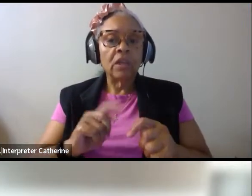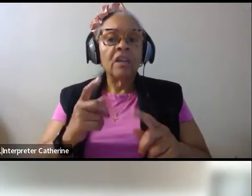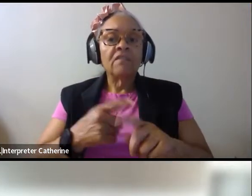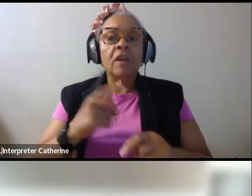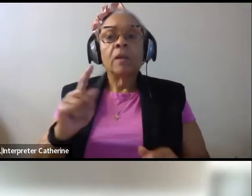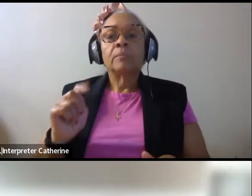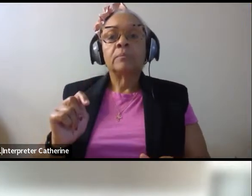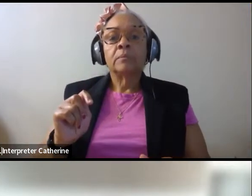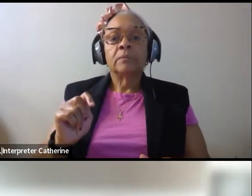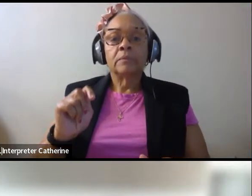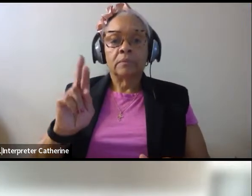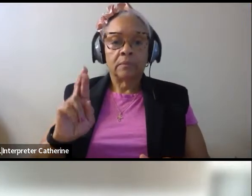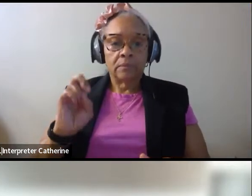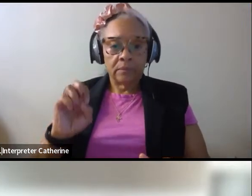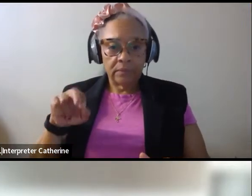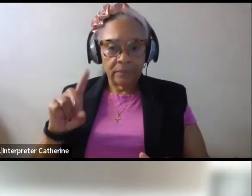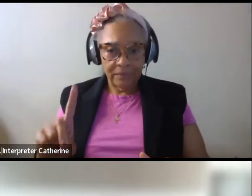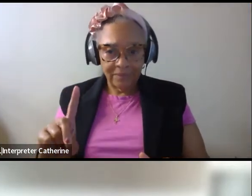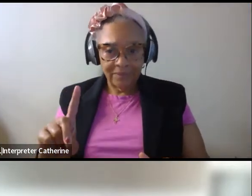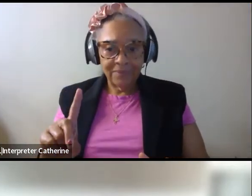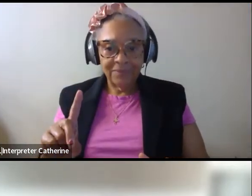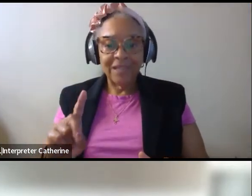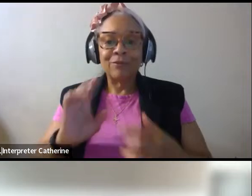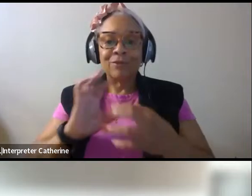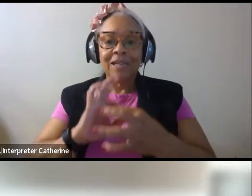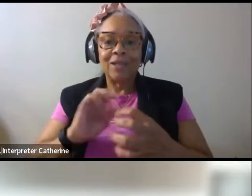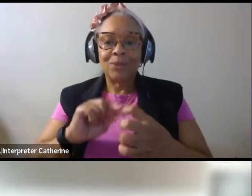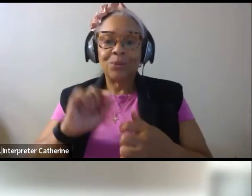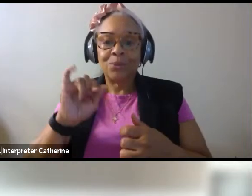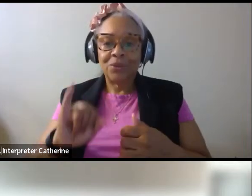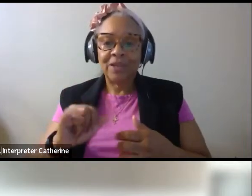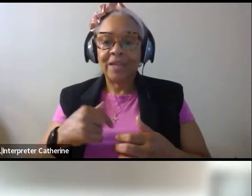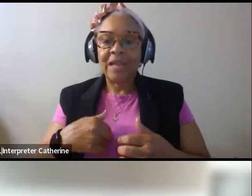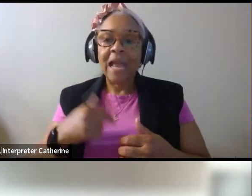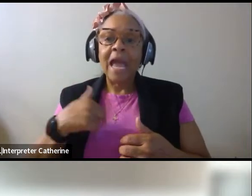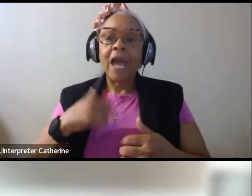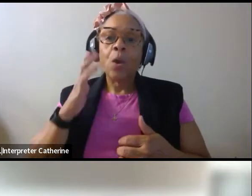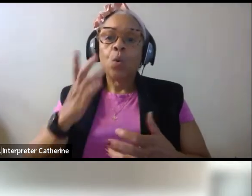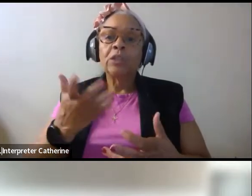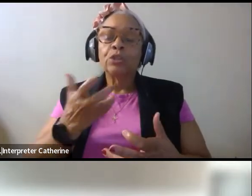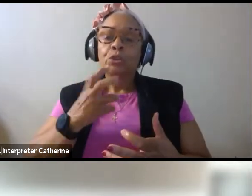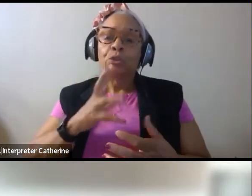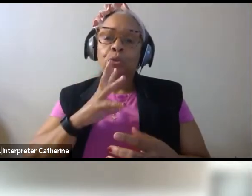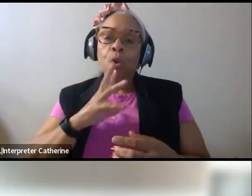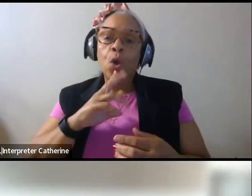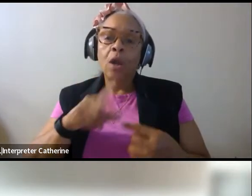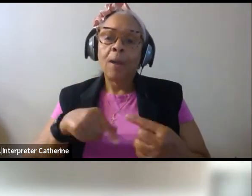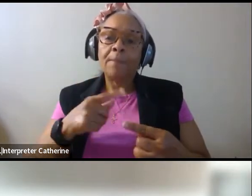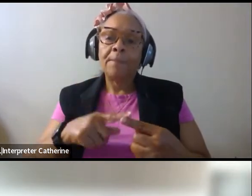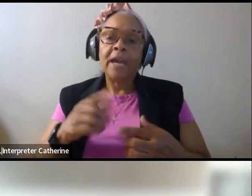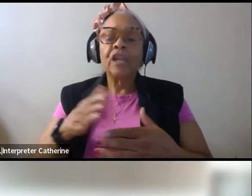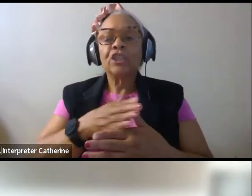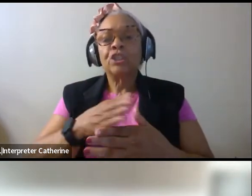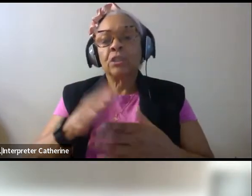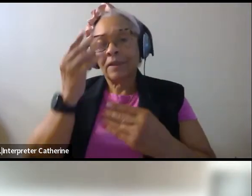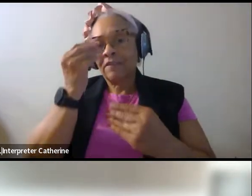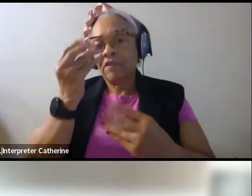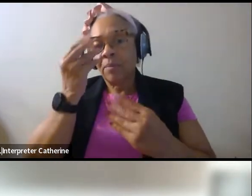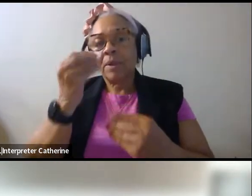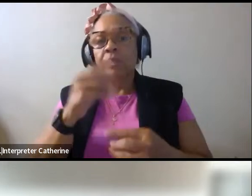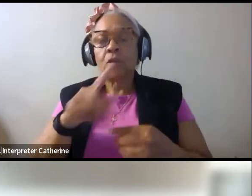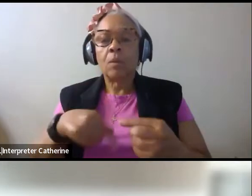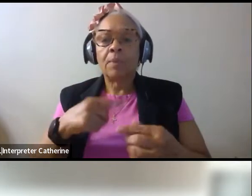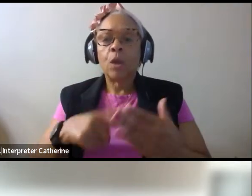Trend. So in regards to that, I would like to talk about share some information on